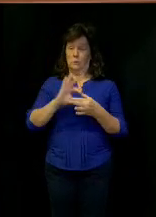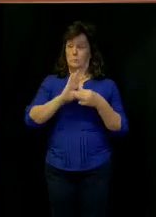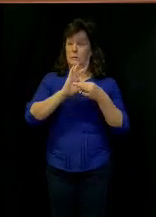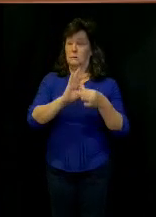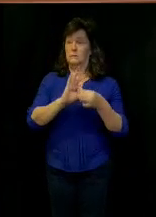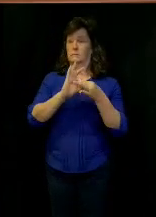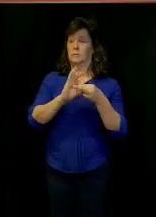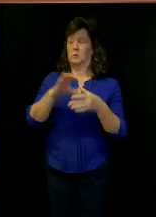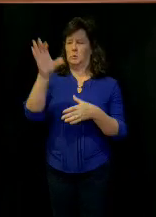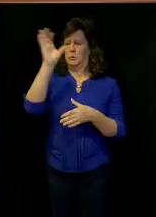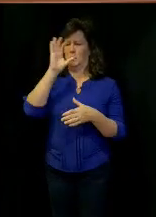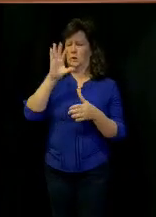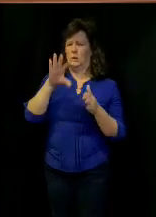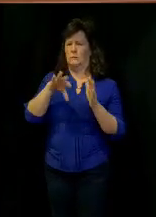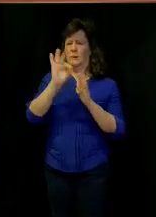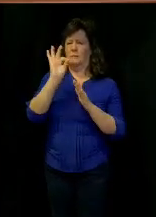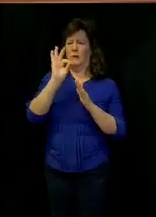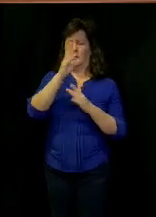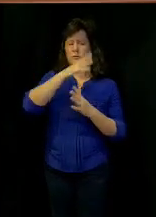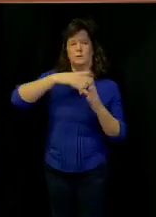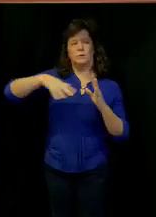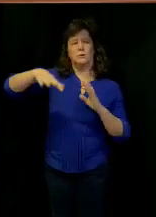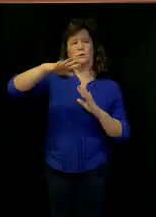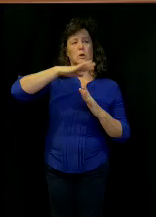We look for it in social circles.